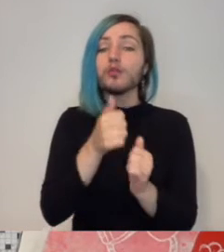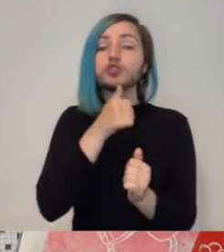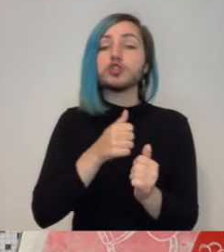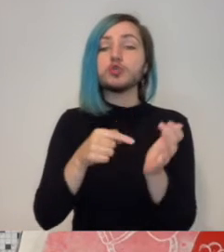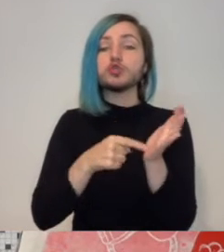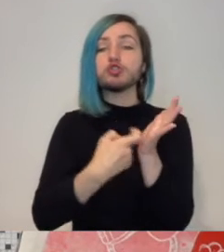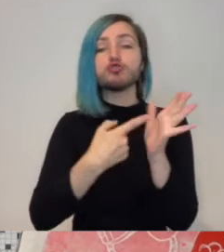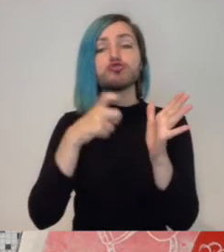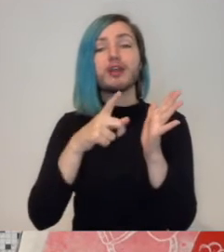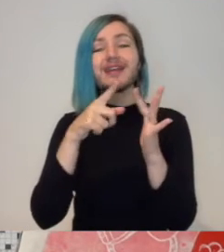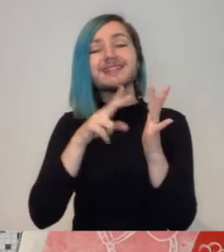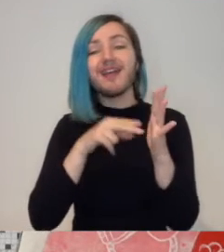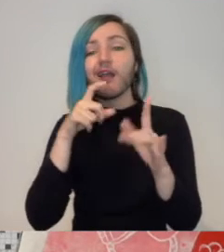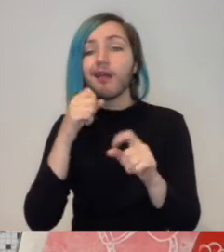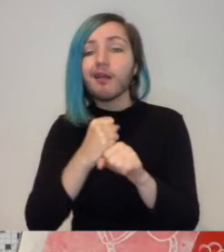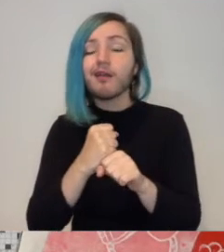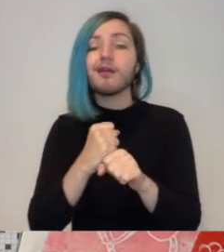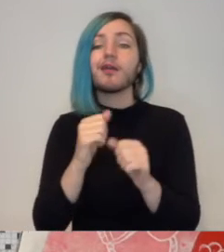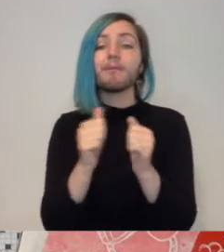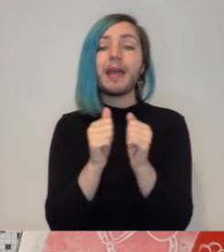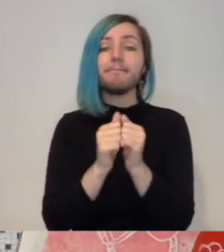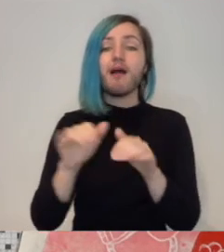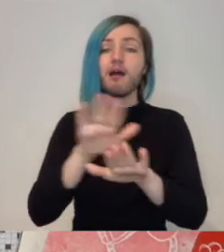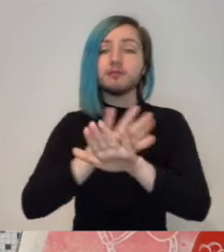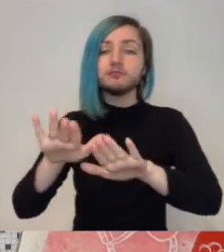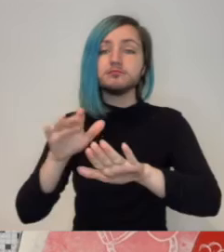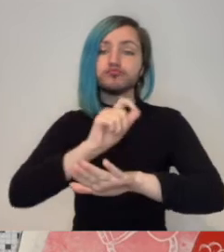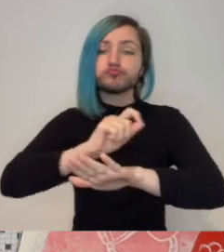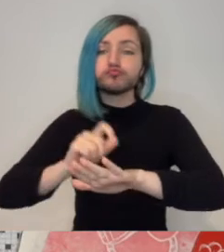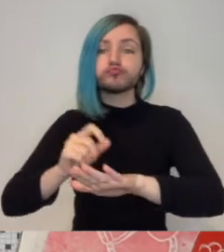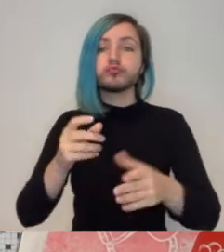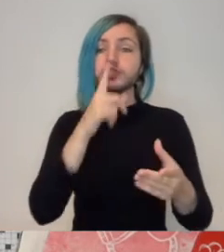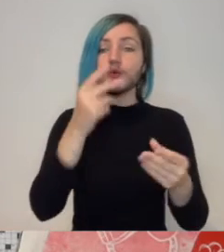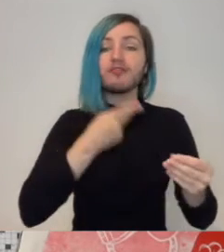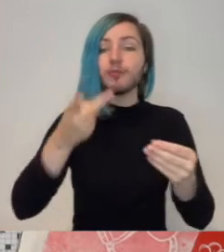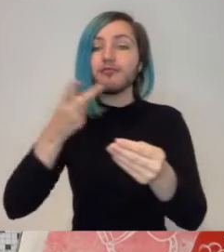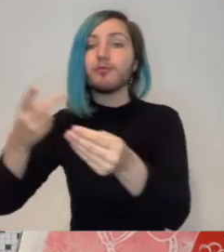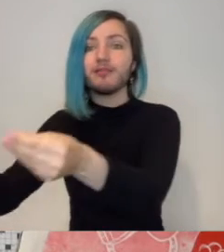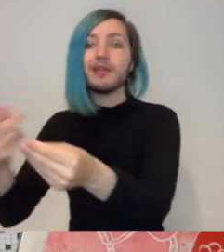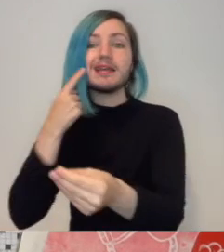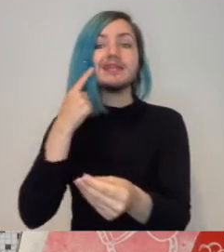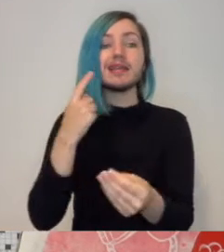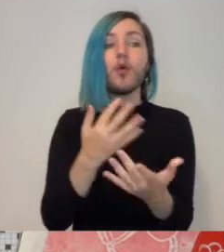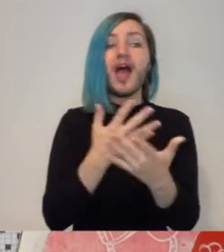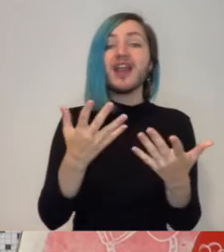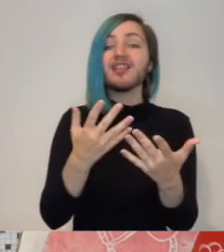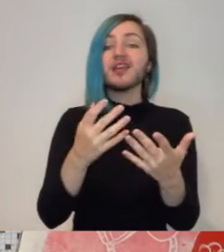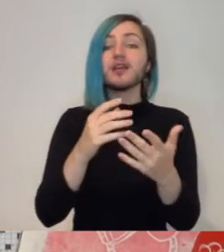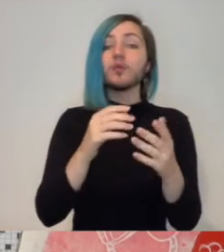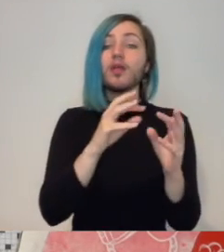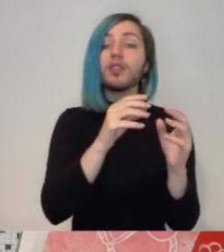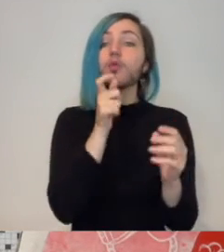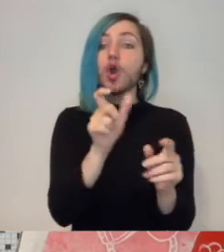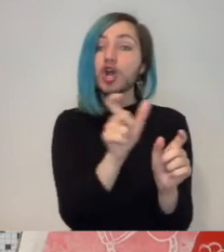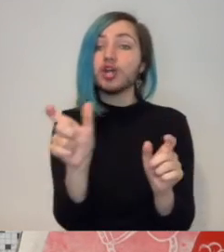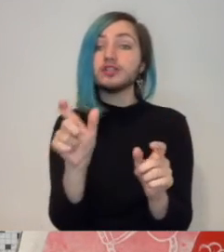just to go over it so you can repeat the shape. And also, if you have anything with text, anything you print is going to reverse. So if you